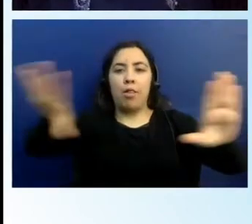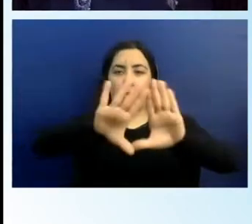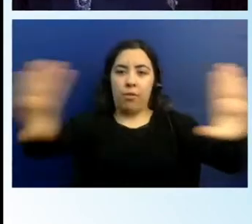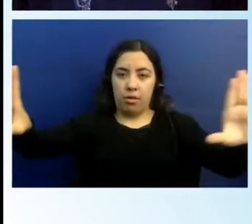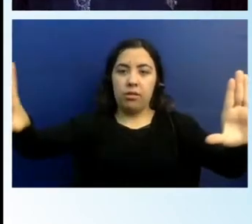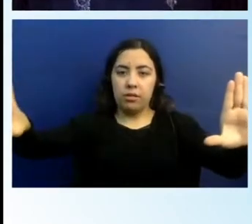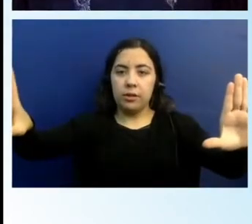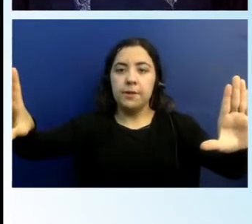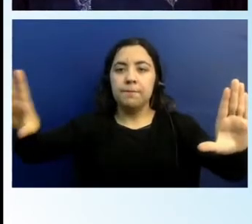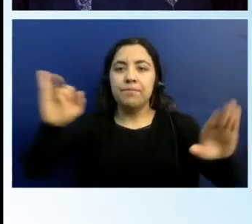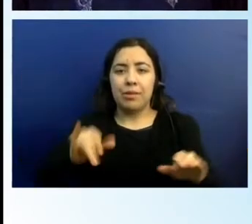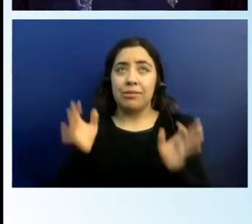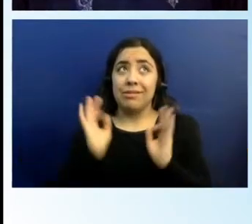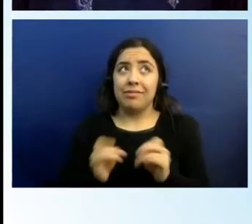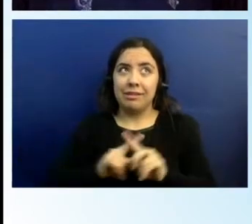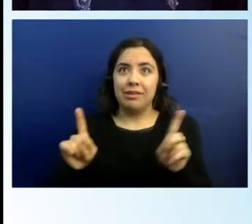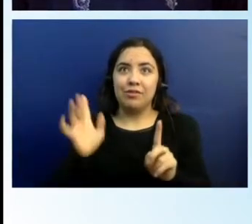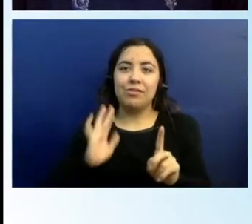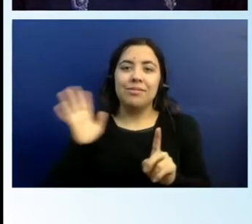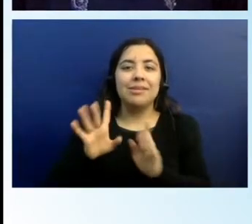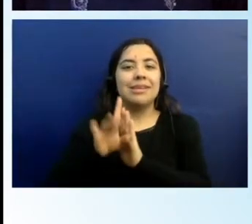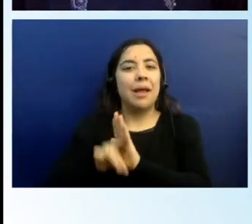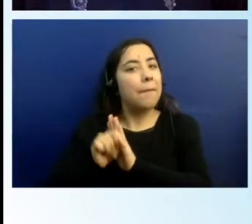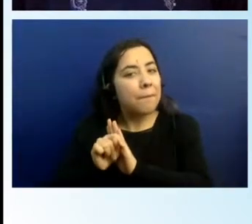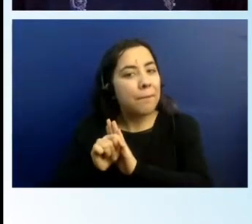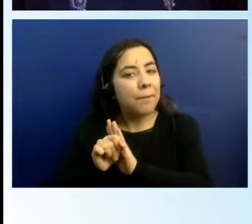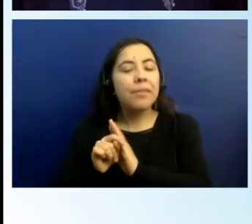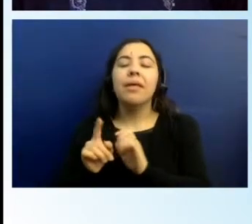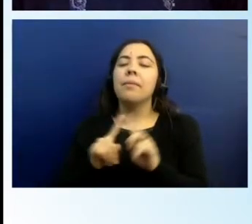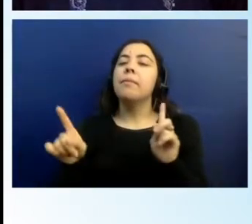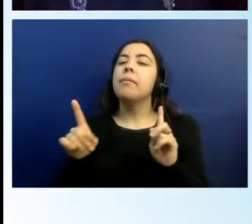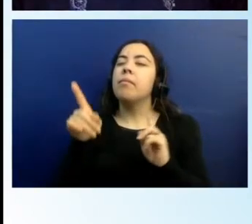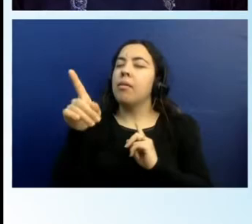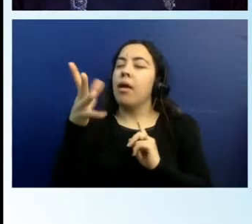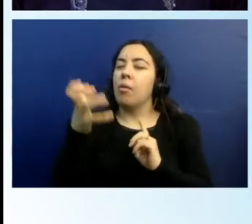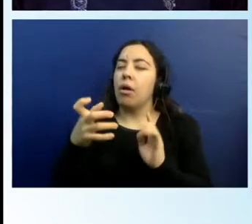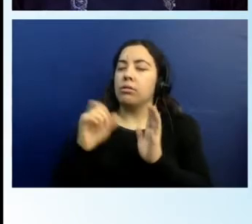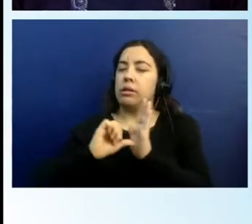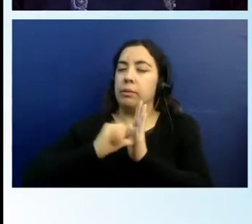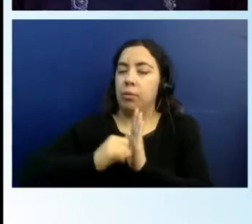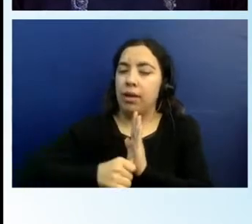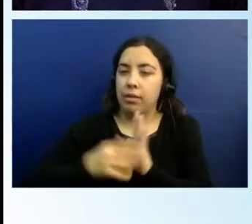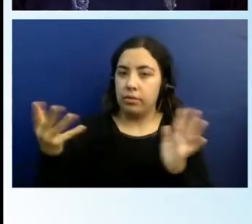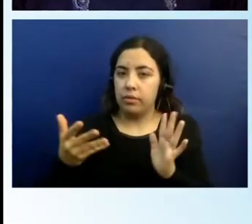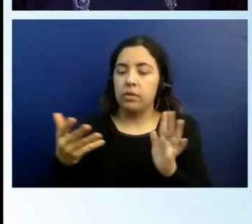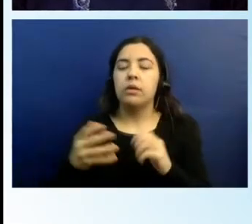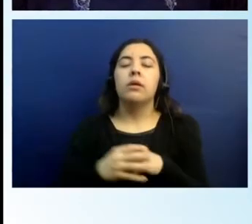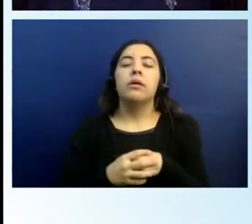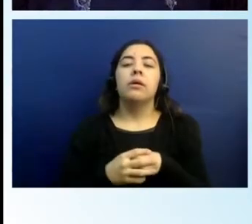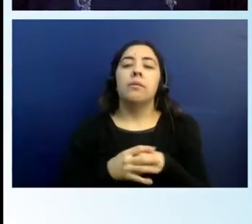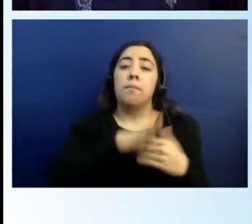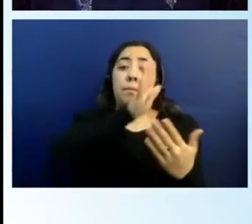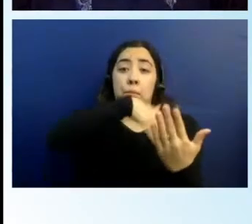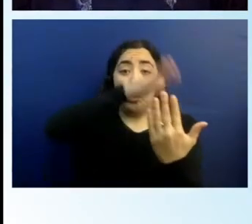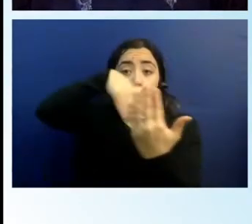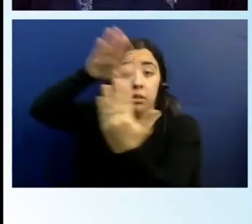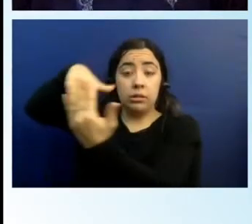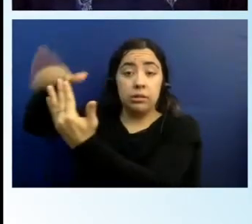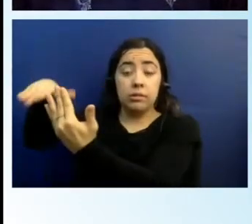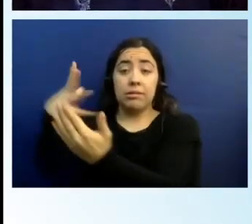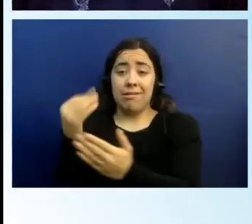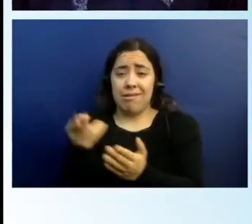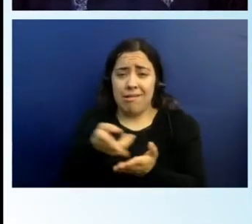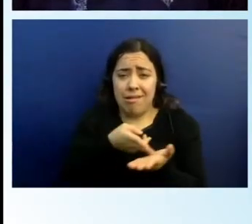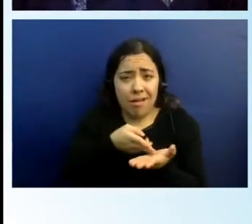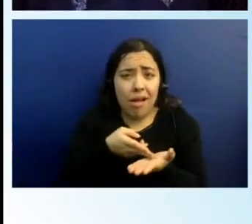It was definitely a different time period. But what I do want to point out is that murals and honest